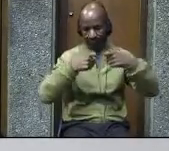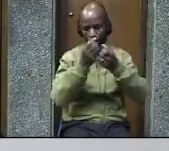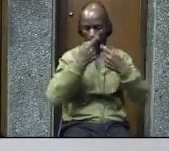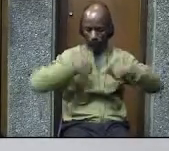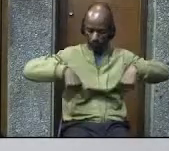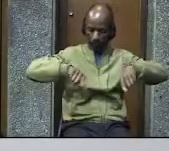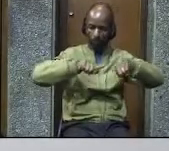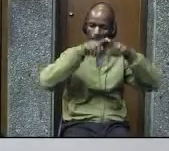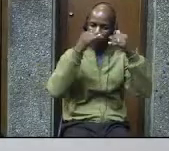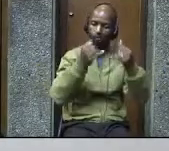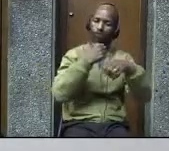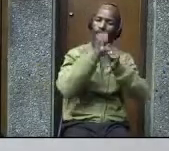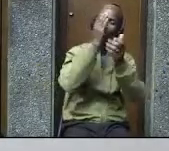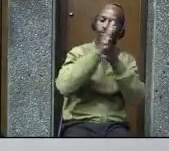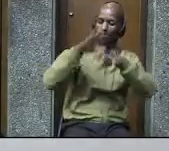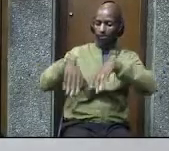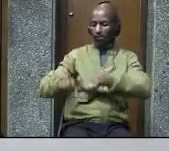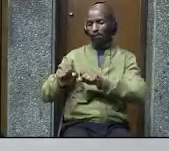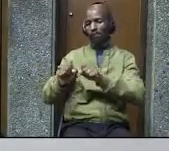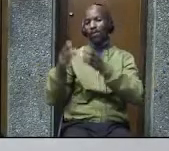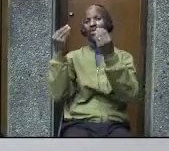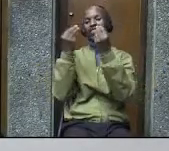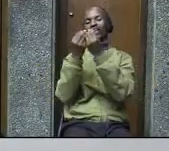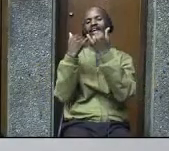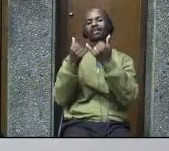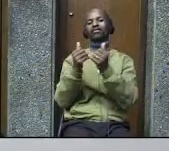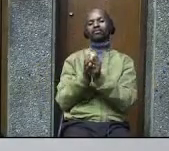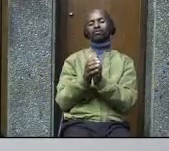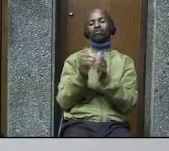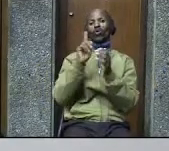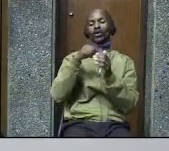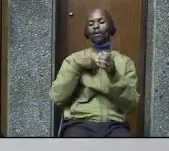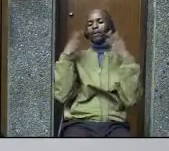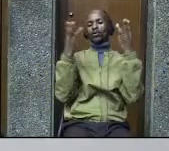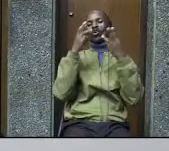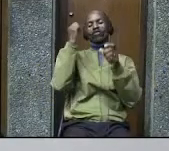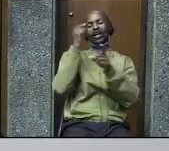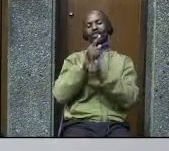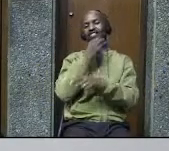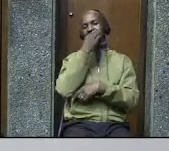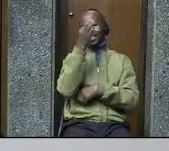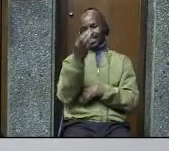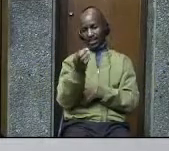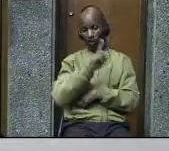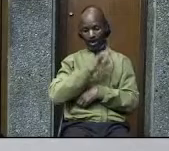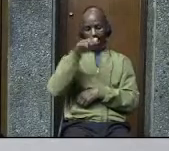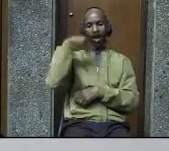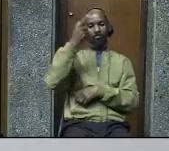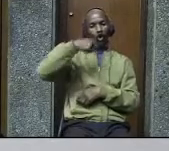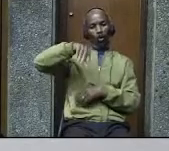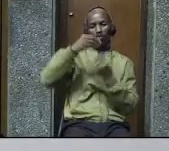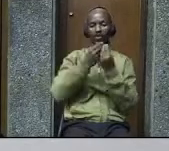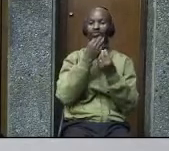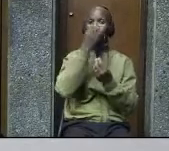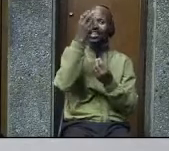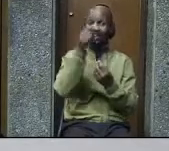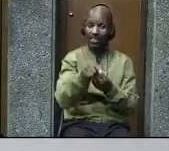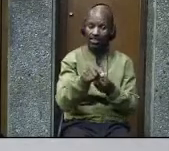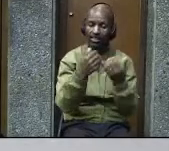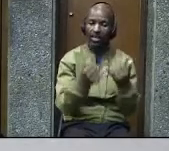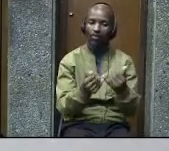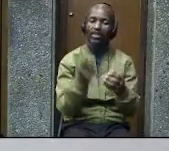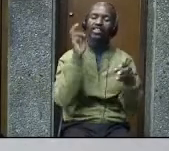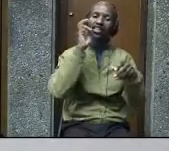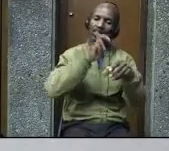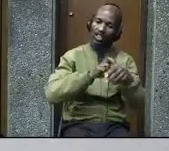ourselves in order to capture the mood and the essence of what people of Gauteng are saying. Because after everything has been said and done, this